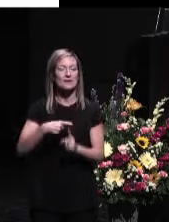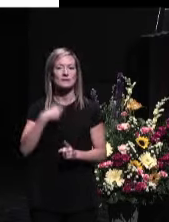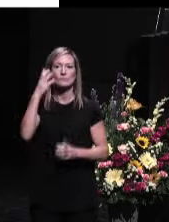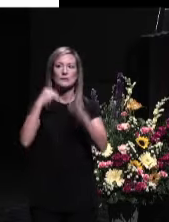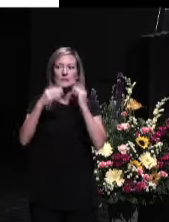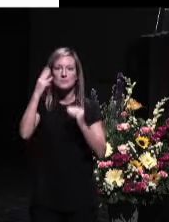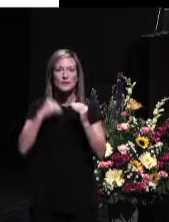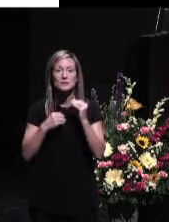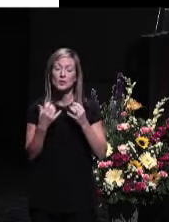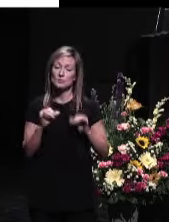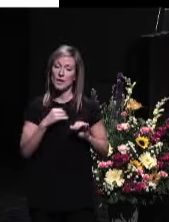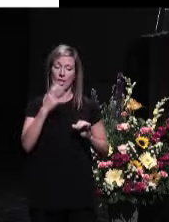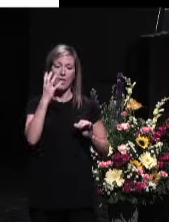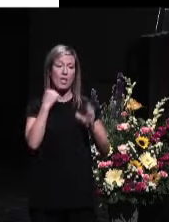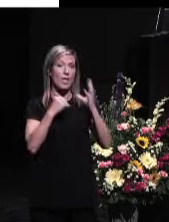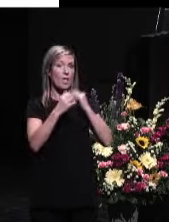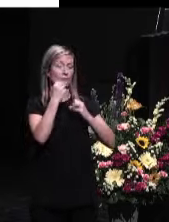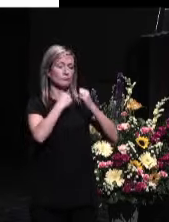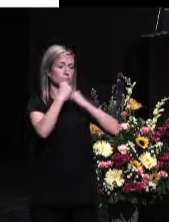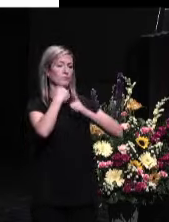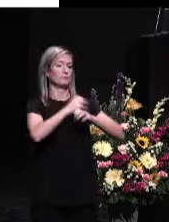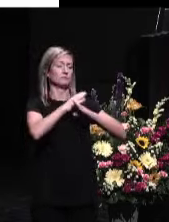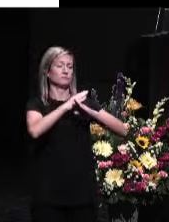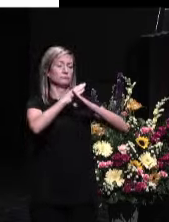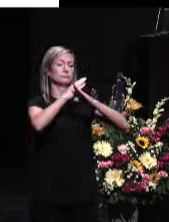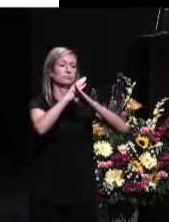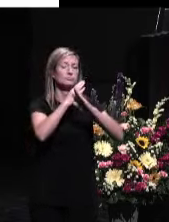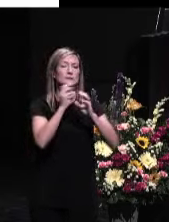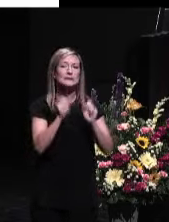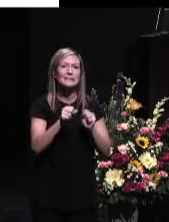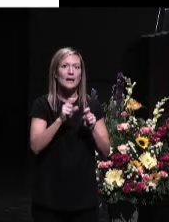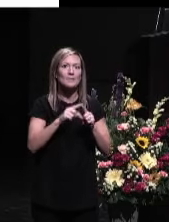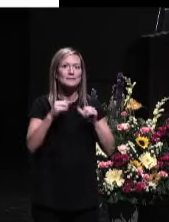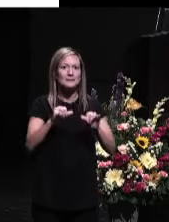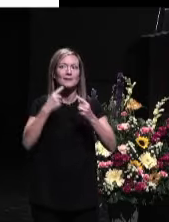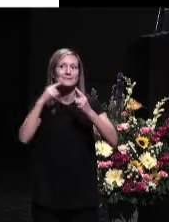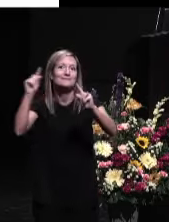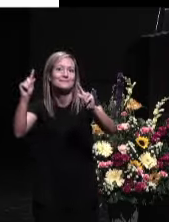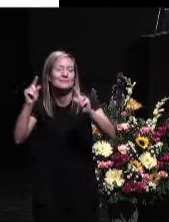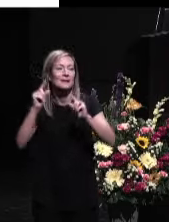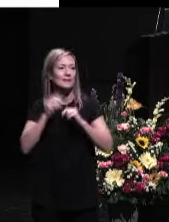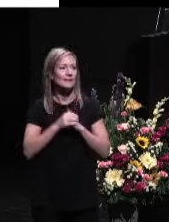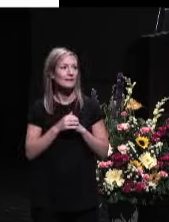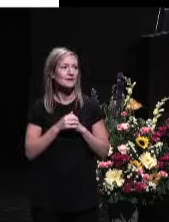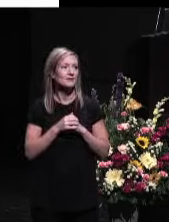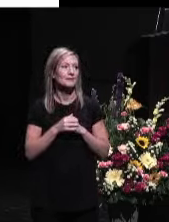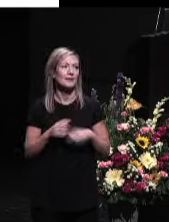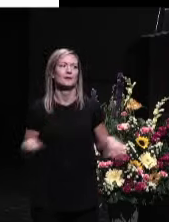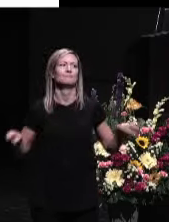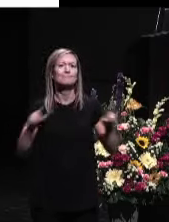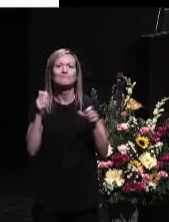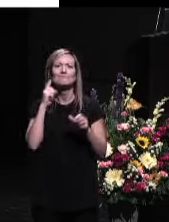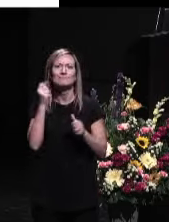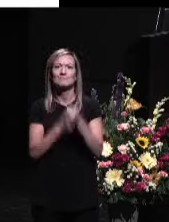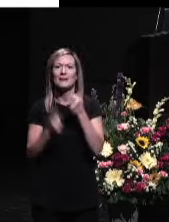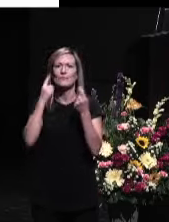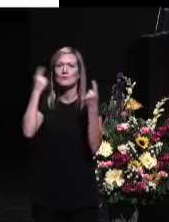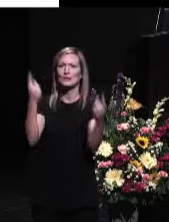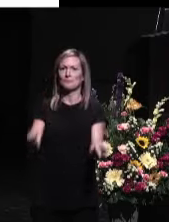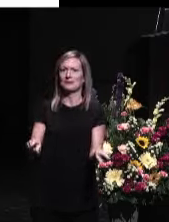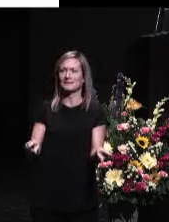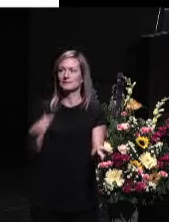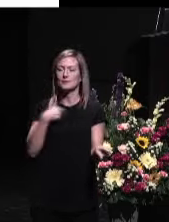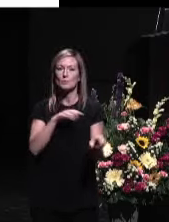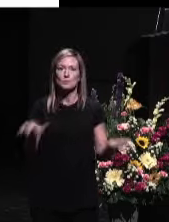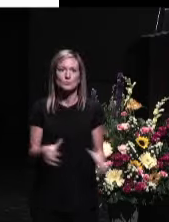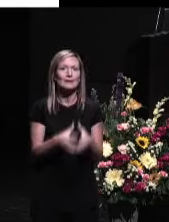the progress and the pace at which we're going. We're doing a tremendous amount. I think nobody would argue with this statement, how much we're